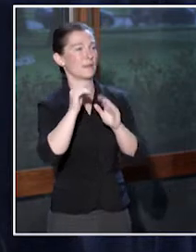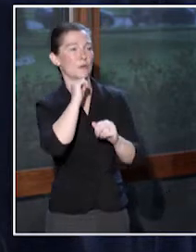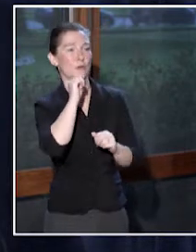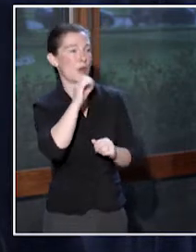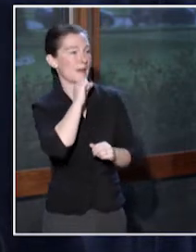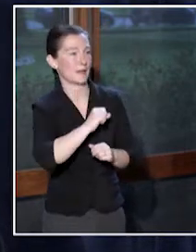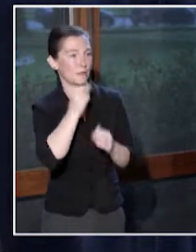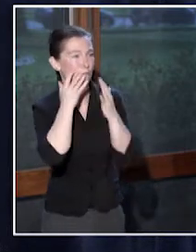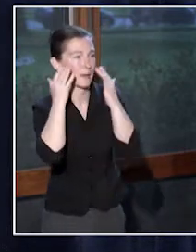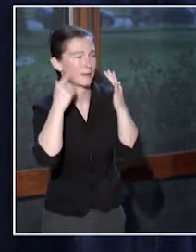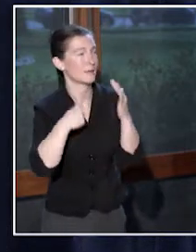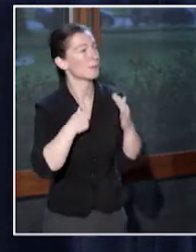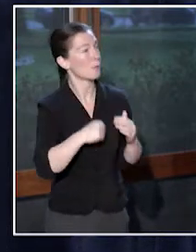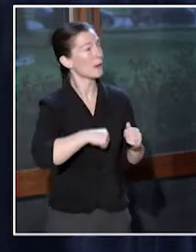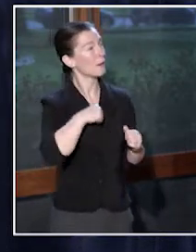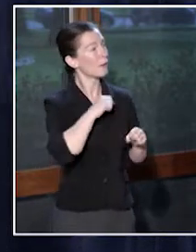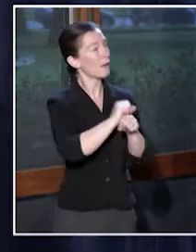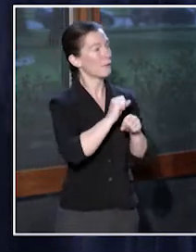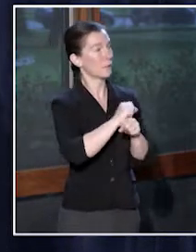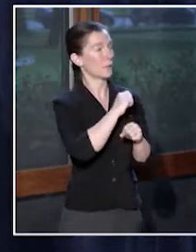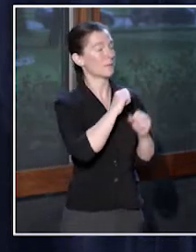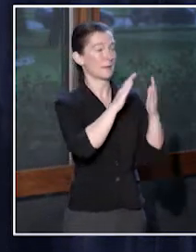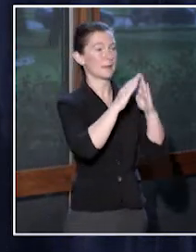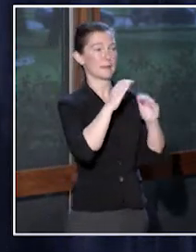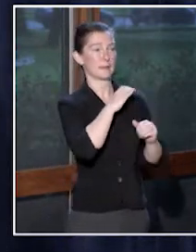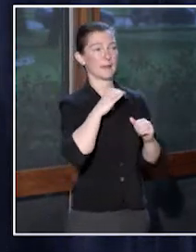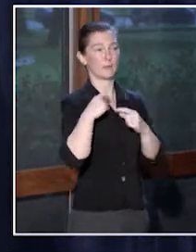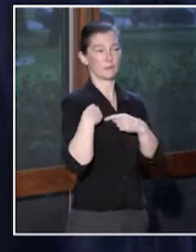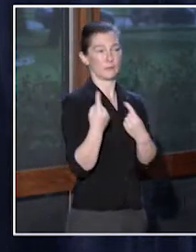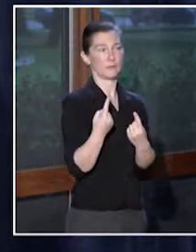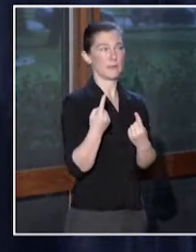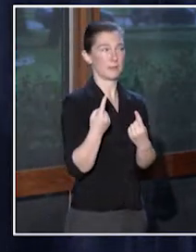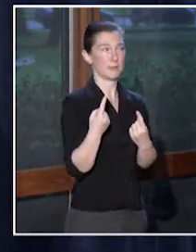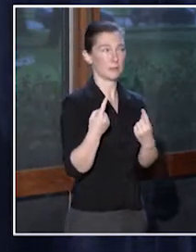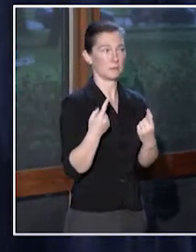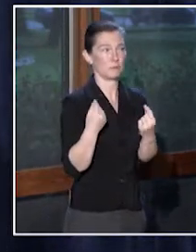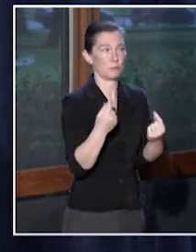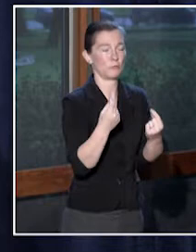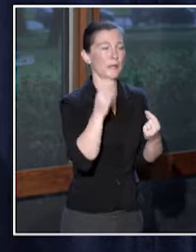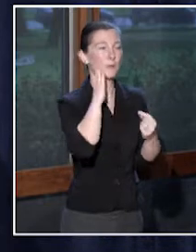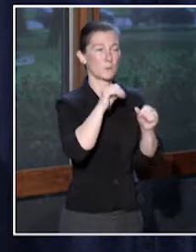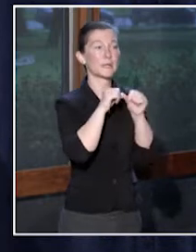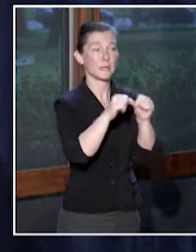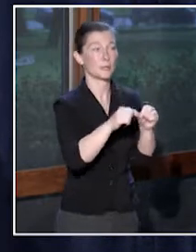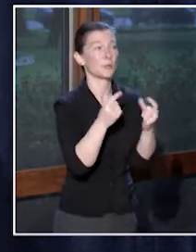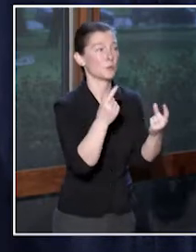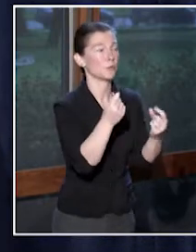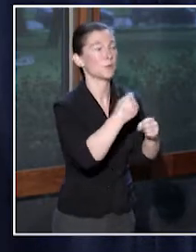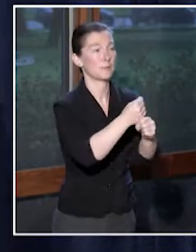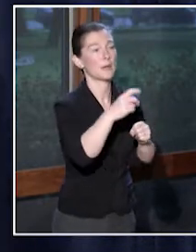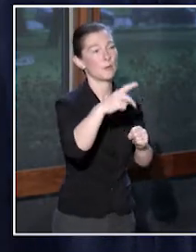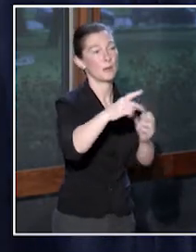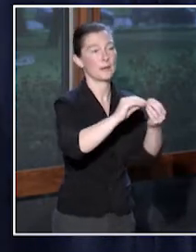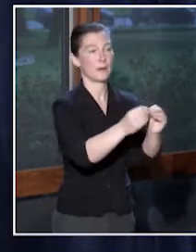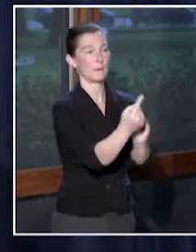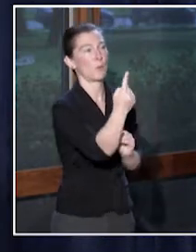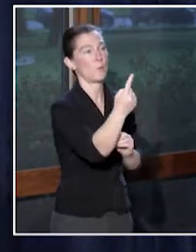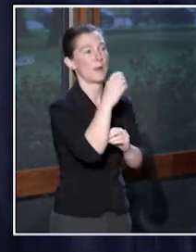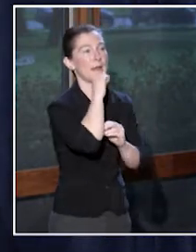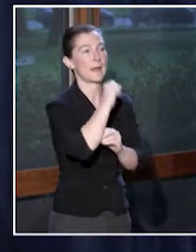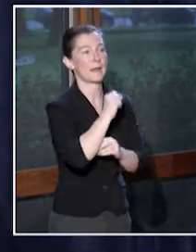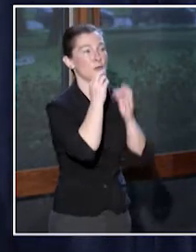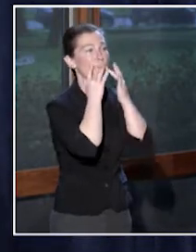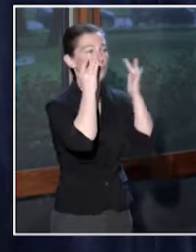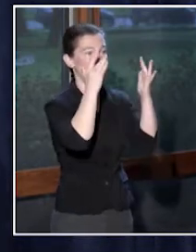City Council has been doing and will continue to do to make Portland the number one age-friendly community in the United